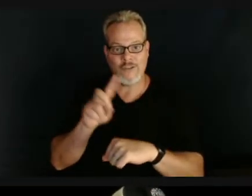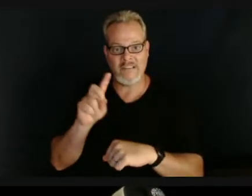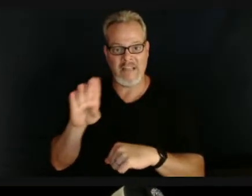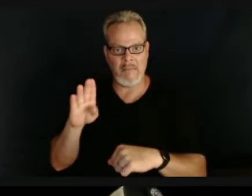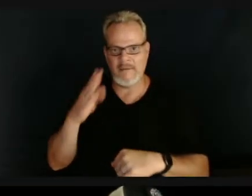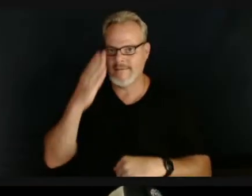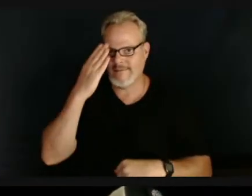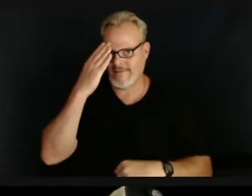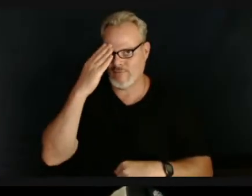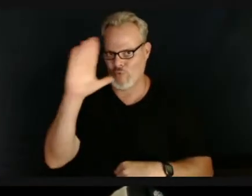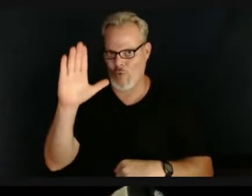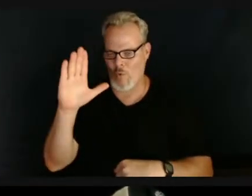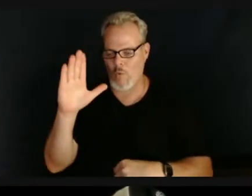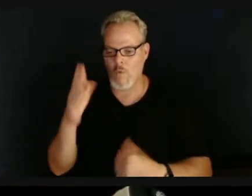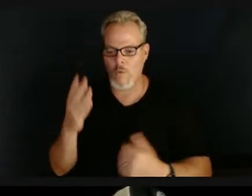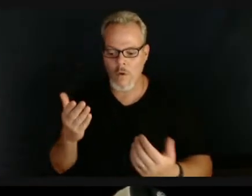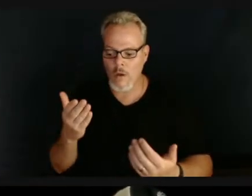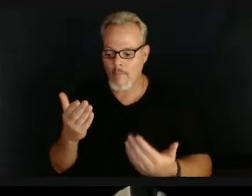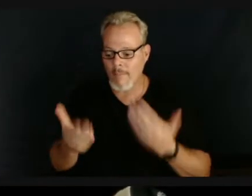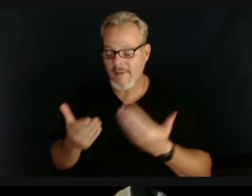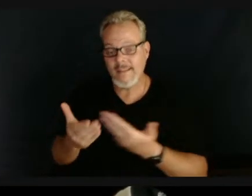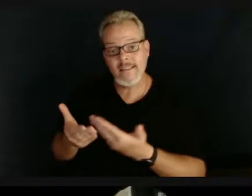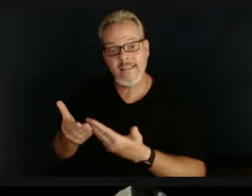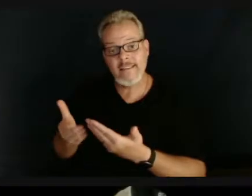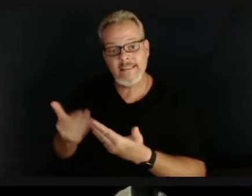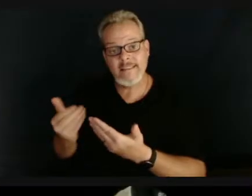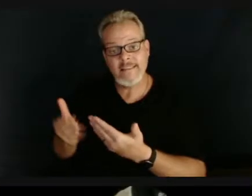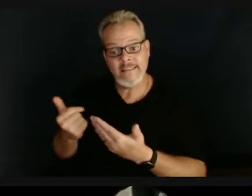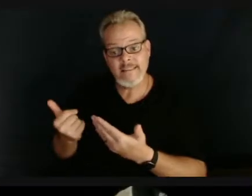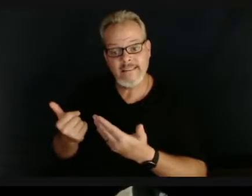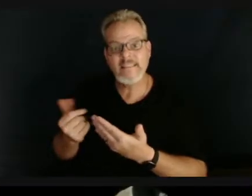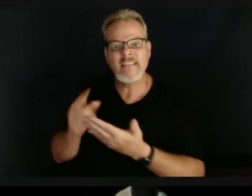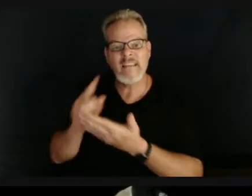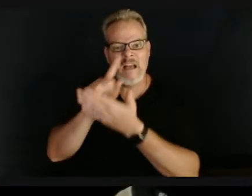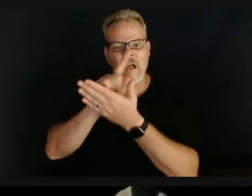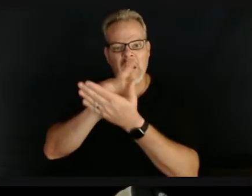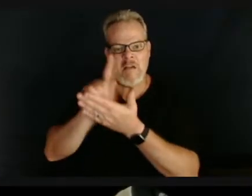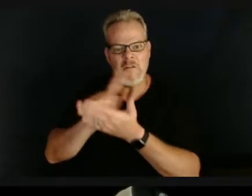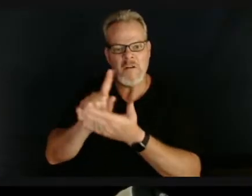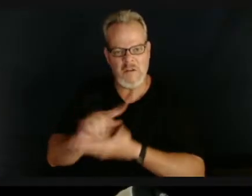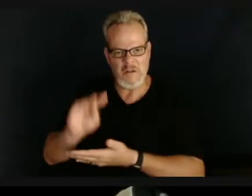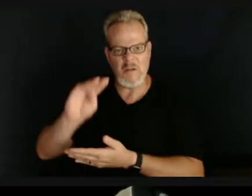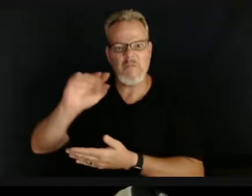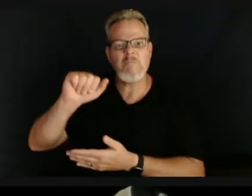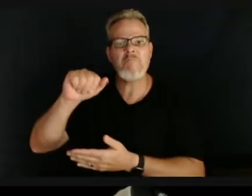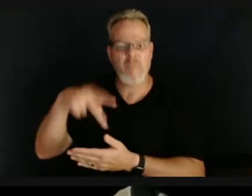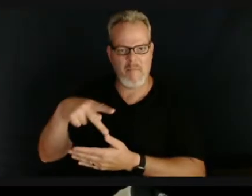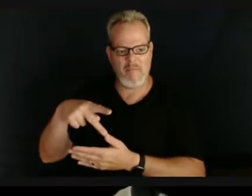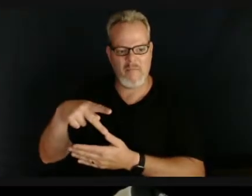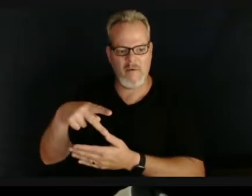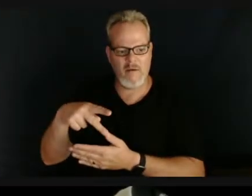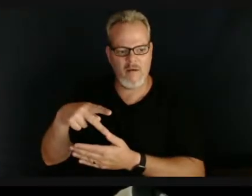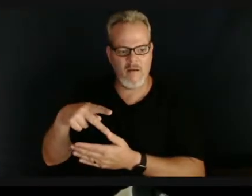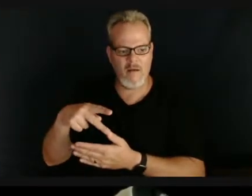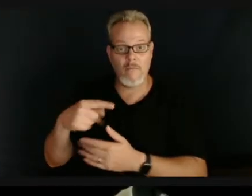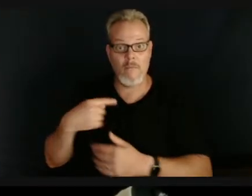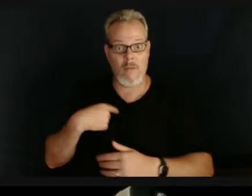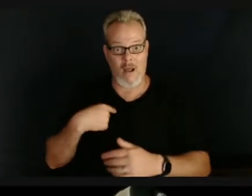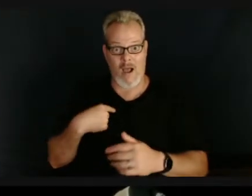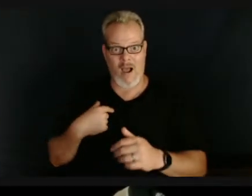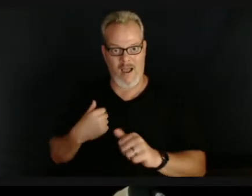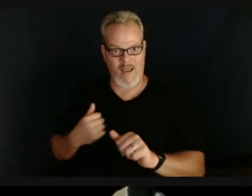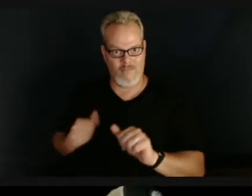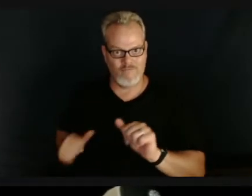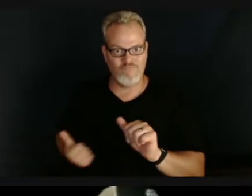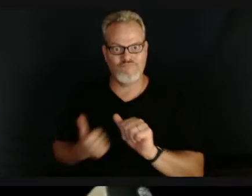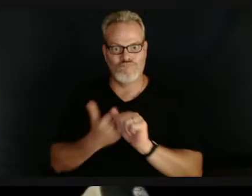It might. Well, the easiest way really is only the weekly map. That map is updated every day, so you can look at the map every